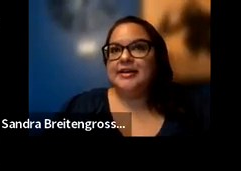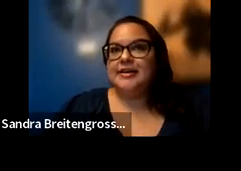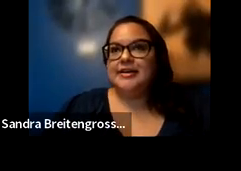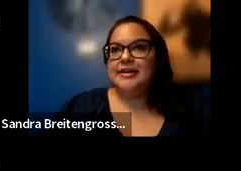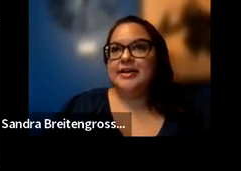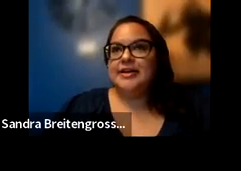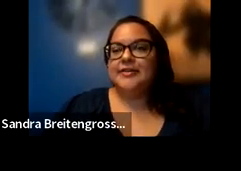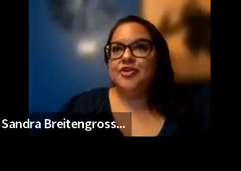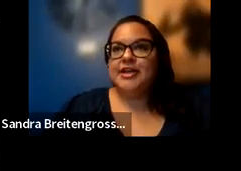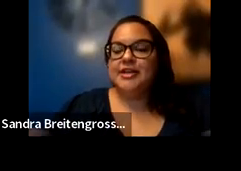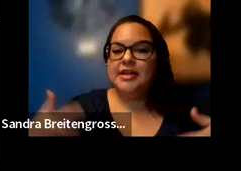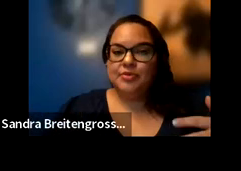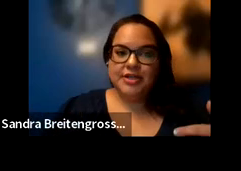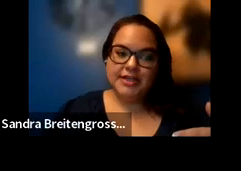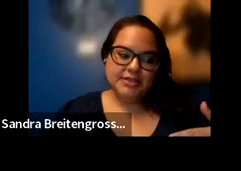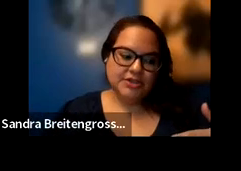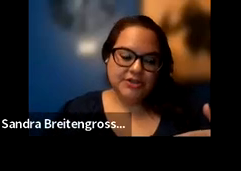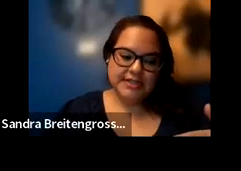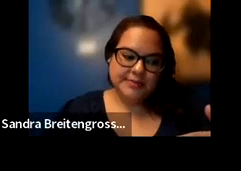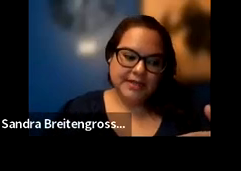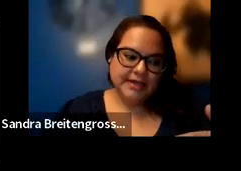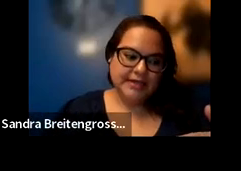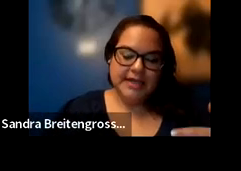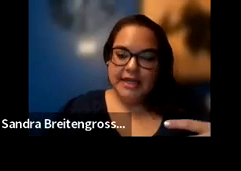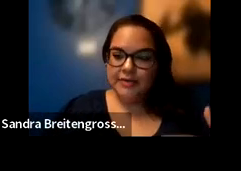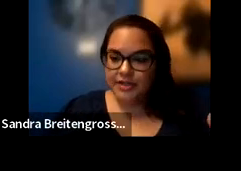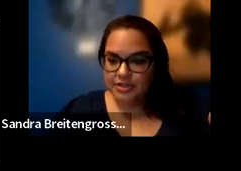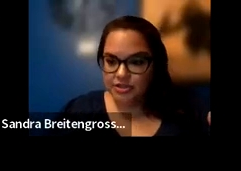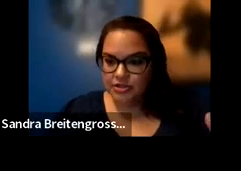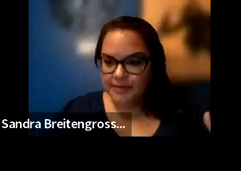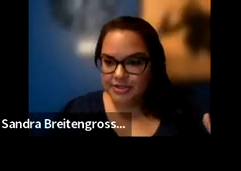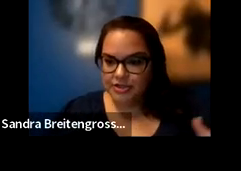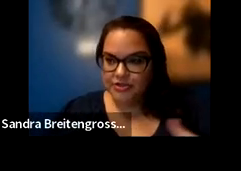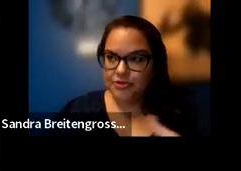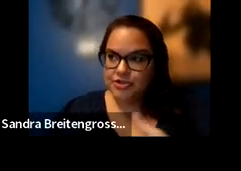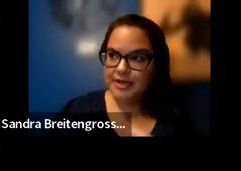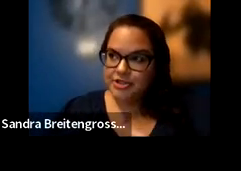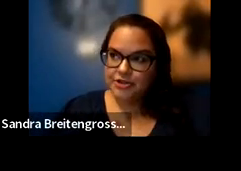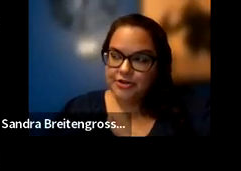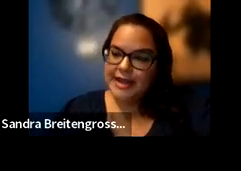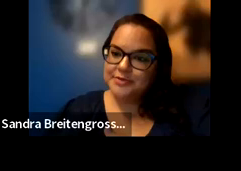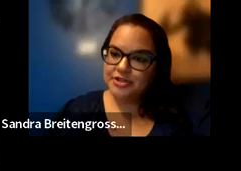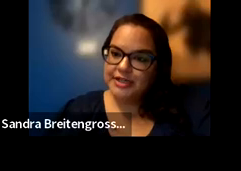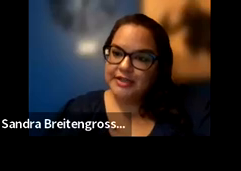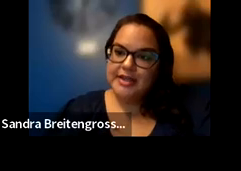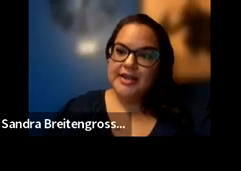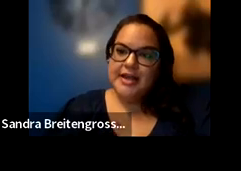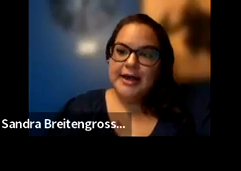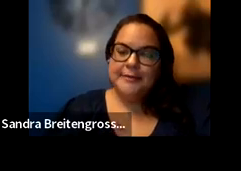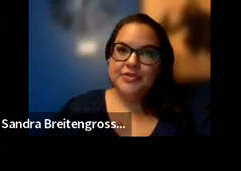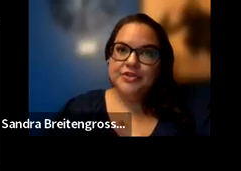that if you're getting input into your state plan, it really should make sure you're